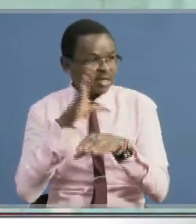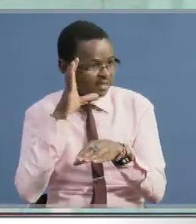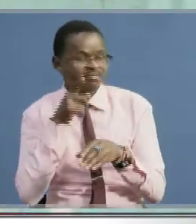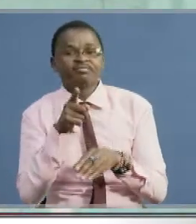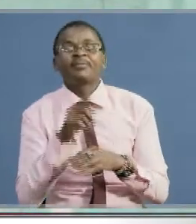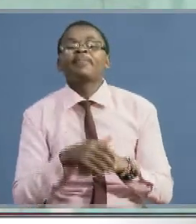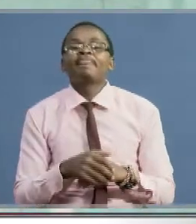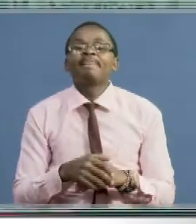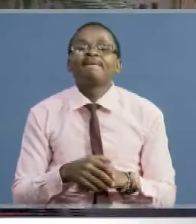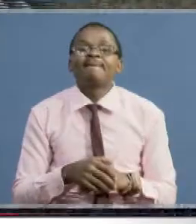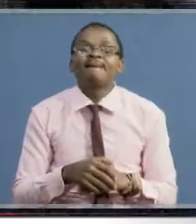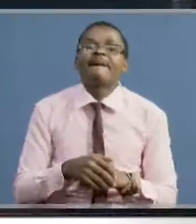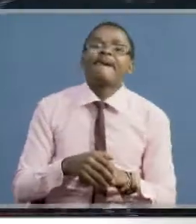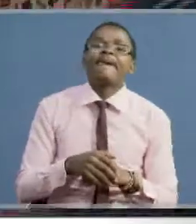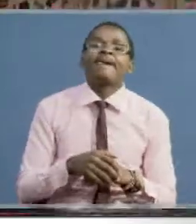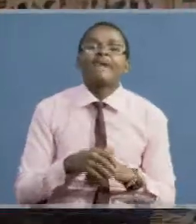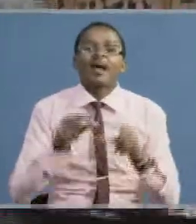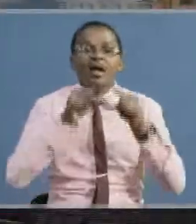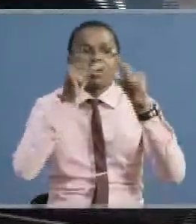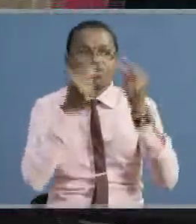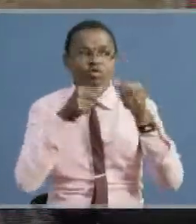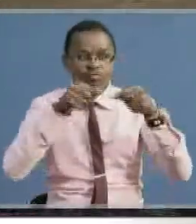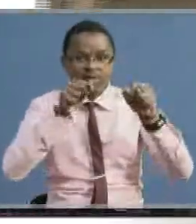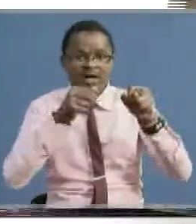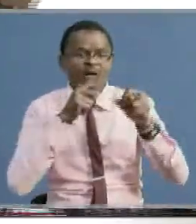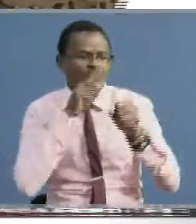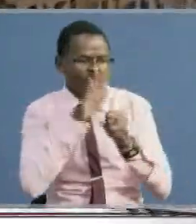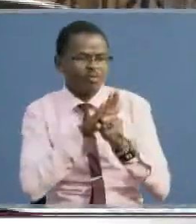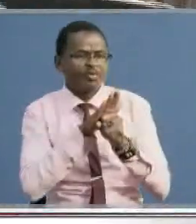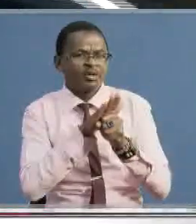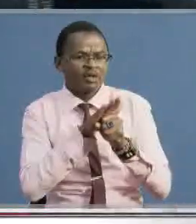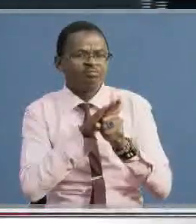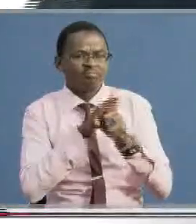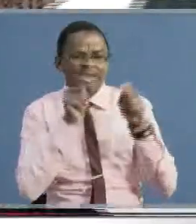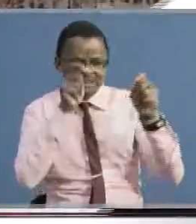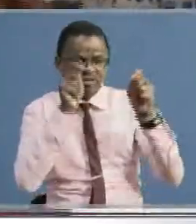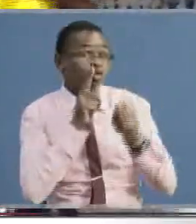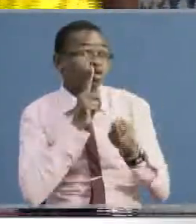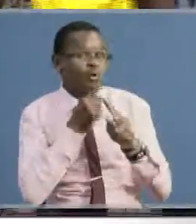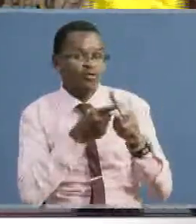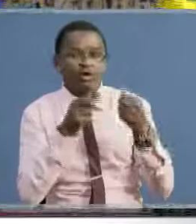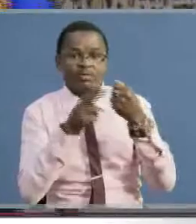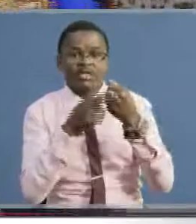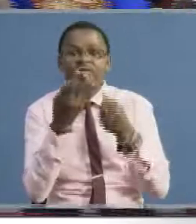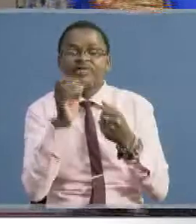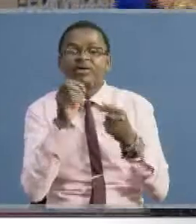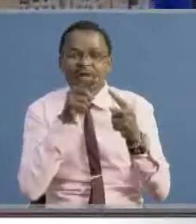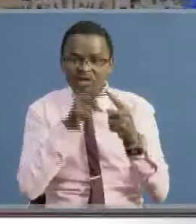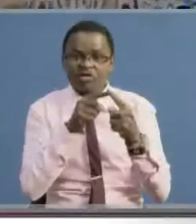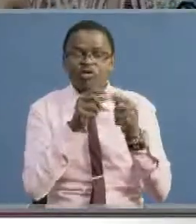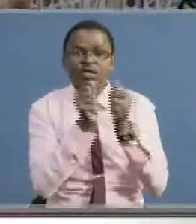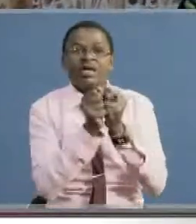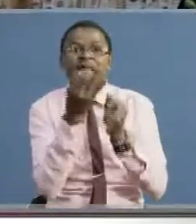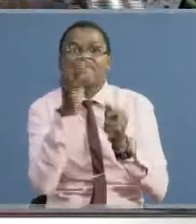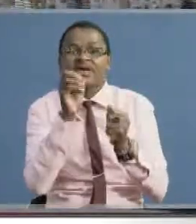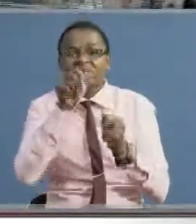in. A group of motorists have promised to bring traffic to a standstill tomorrow from 7:30 a.m. to